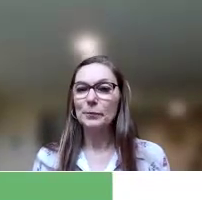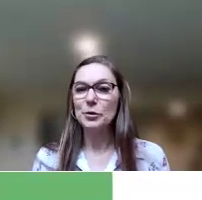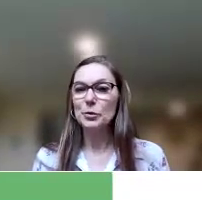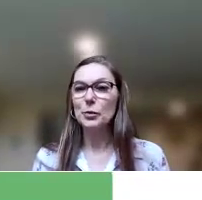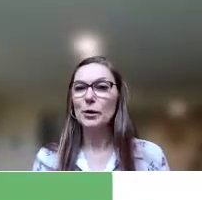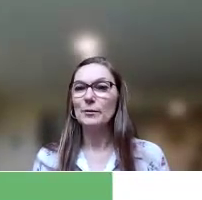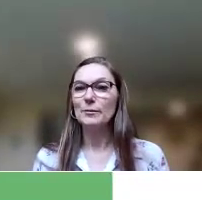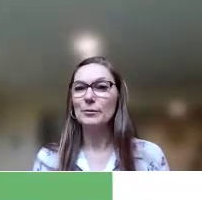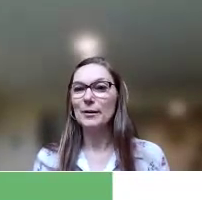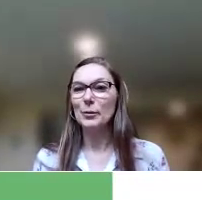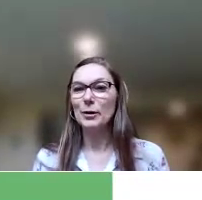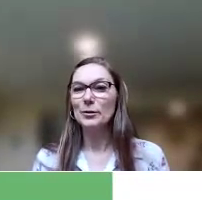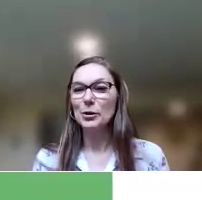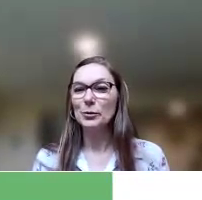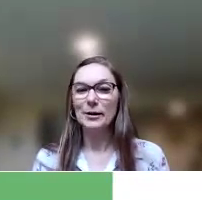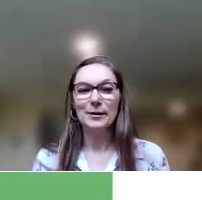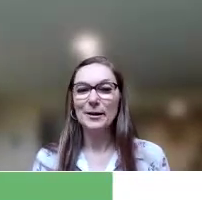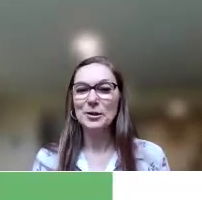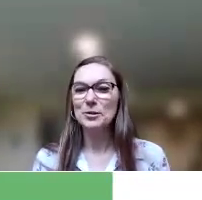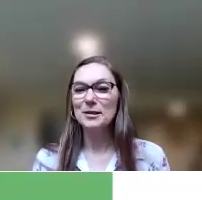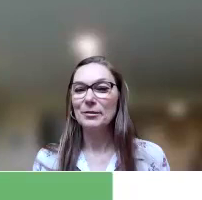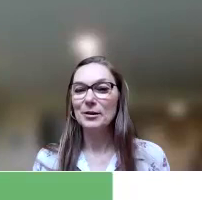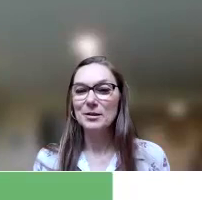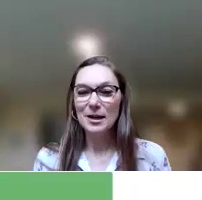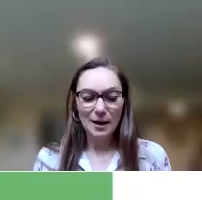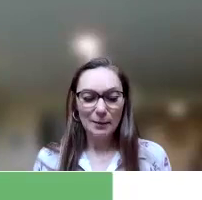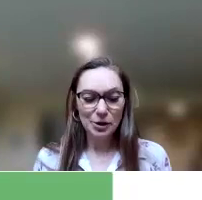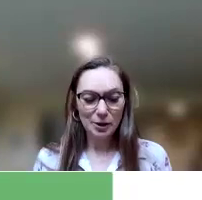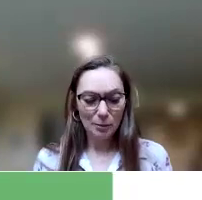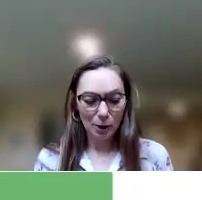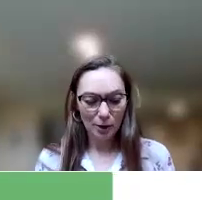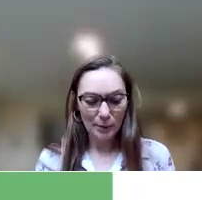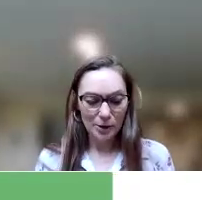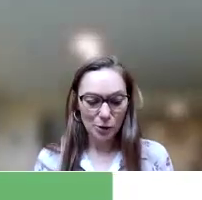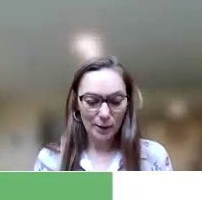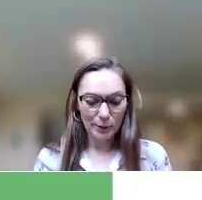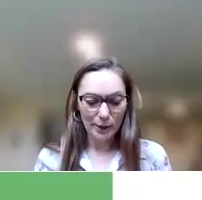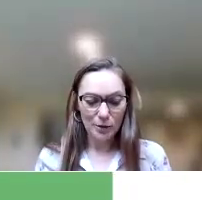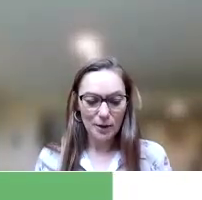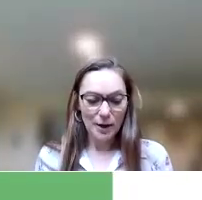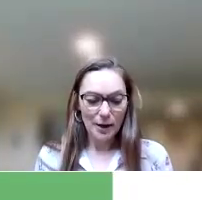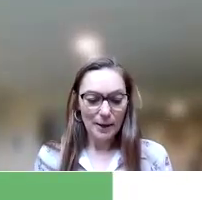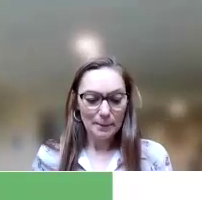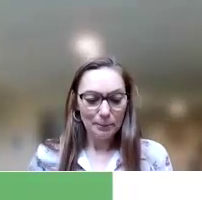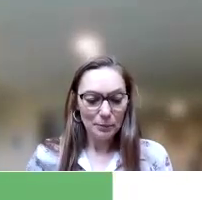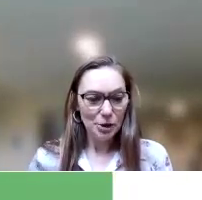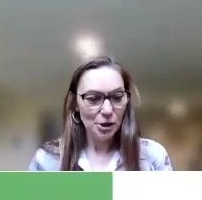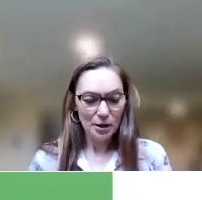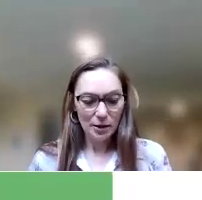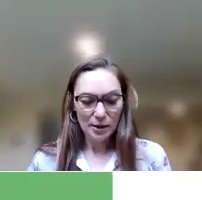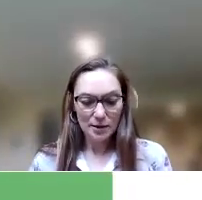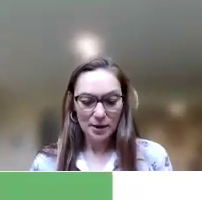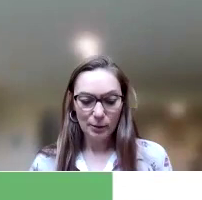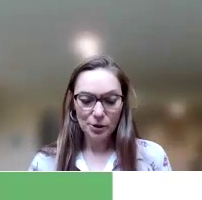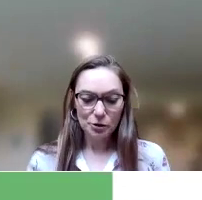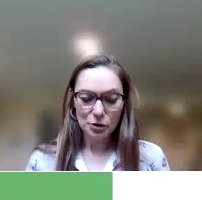by two well-known experts in the field, Michele Markham and Joanne Blinco.